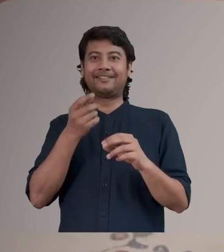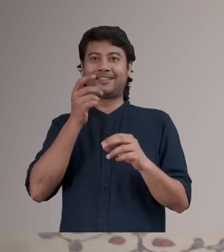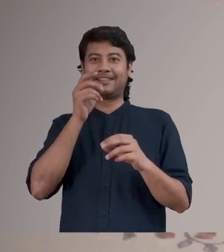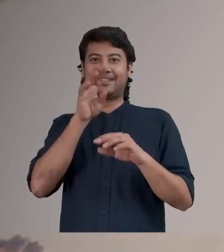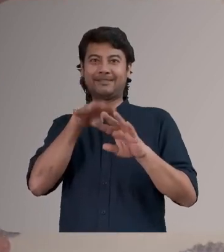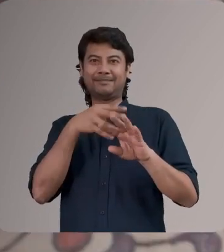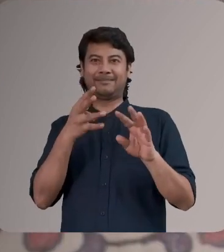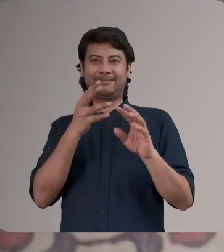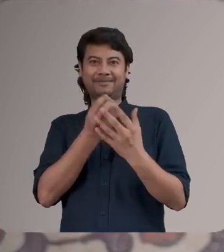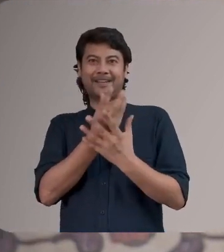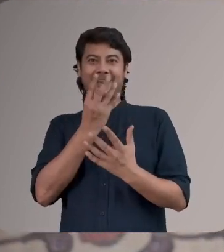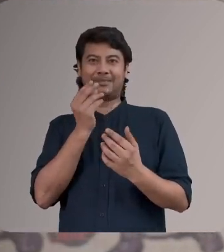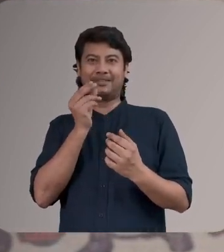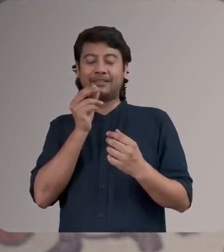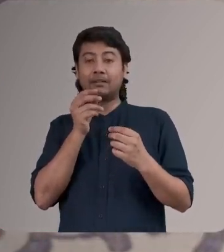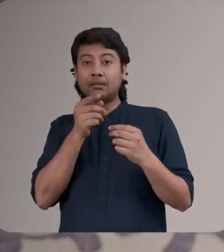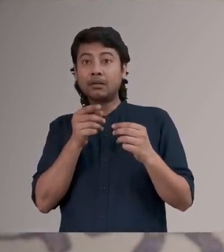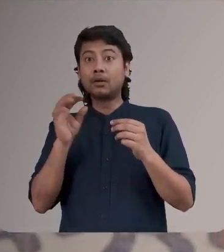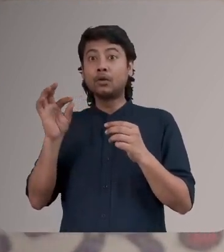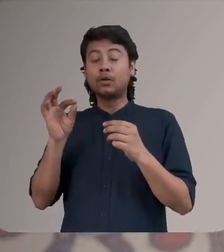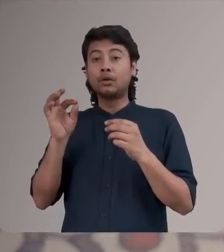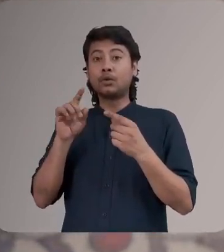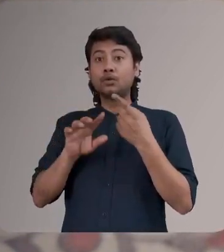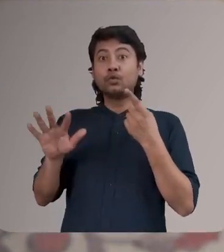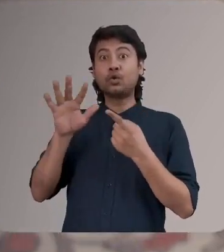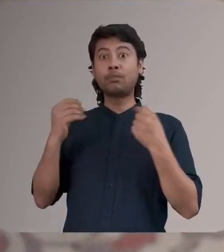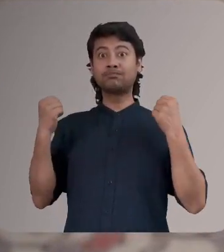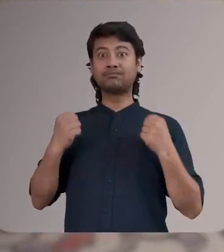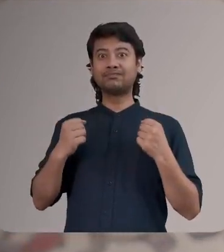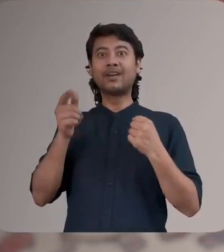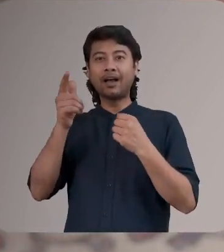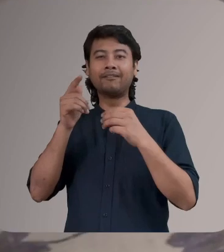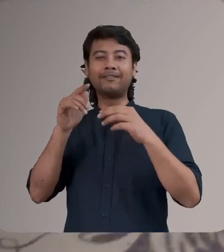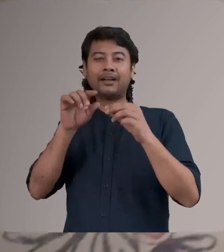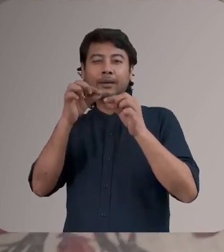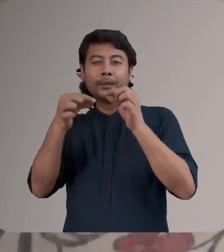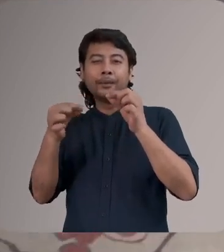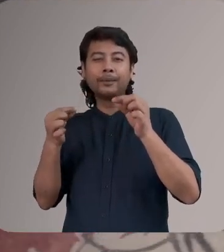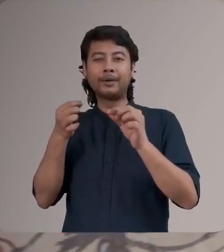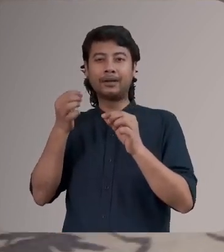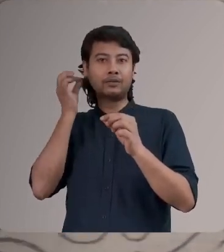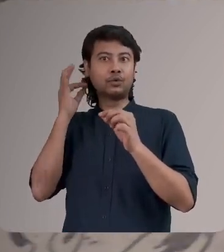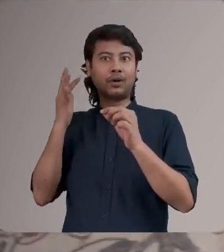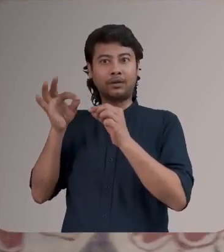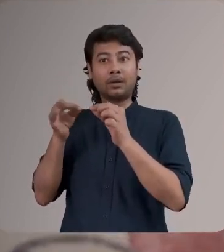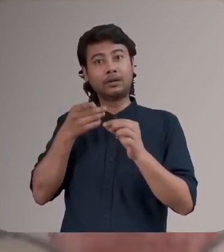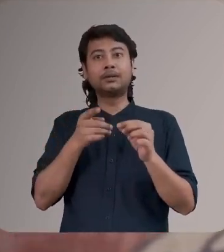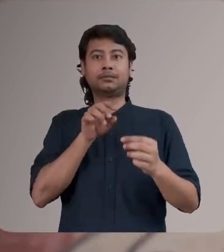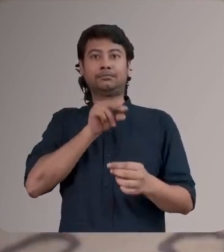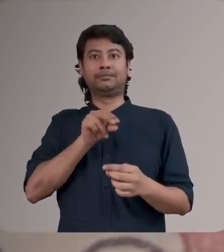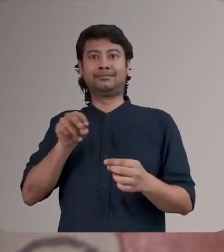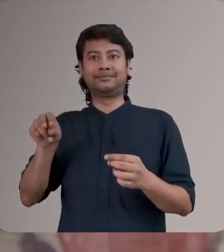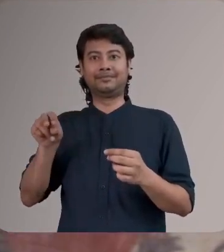frame. The pineapple motif in this work closely resembles the lace-patterned European textile,